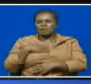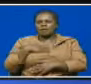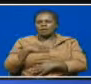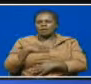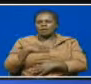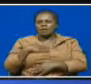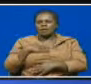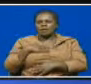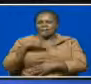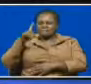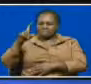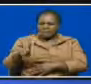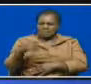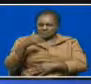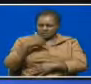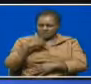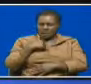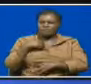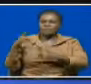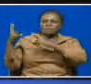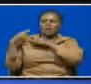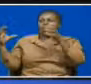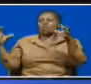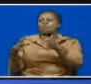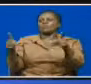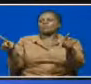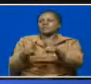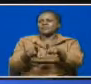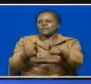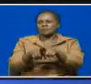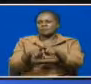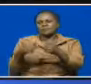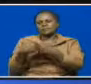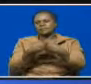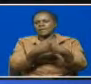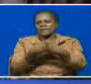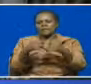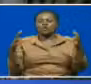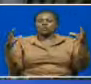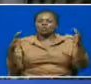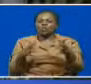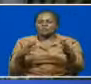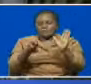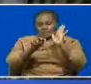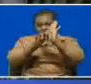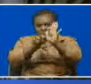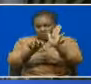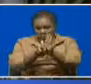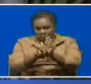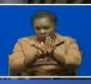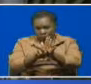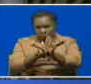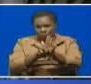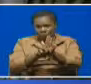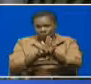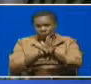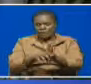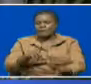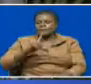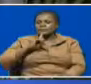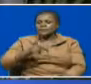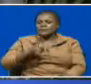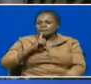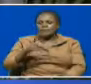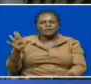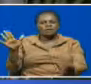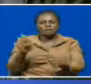there, so we have to play part. Community also is a challenge. Community, like, let's go back to the parents, the discipline, you know,